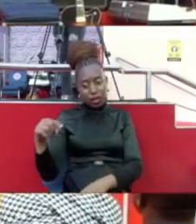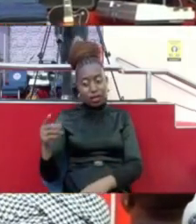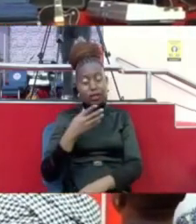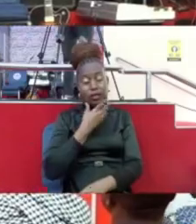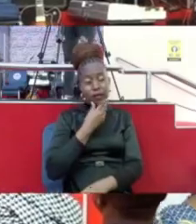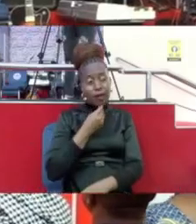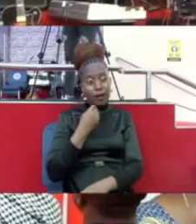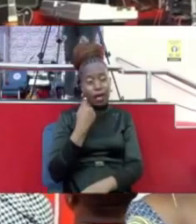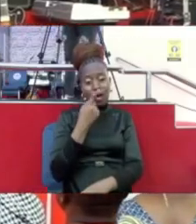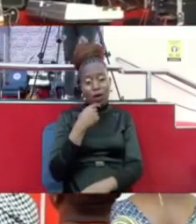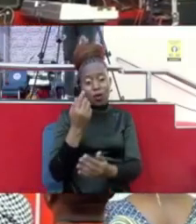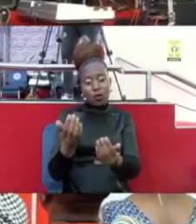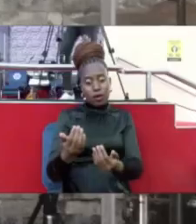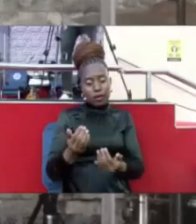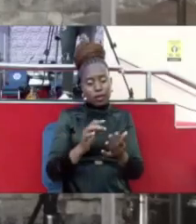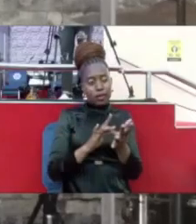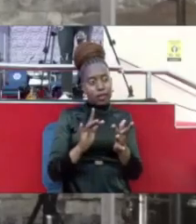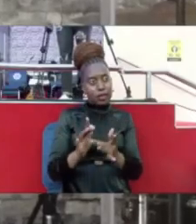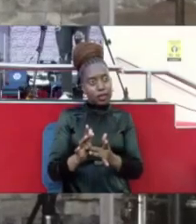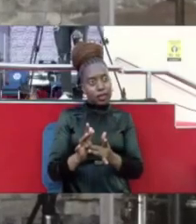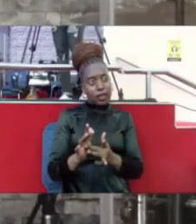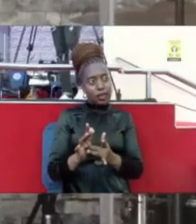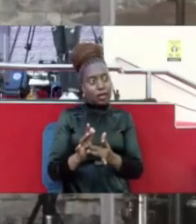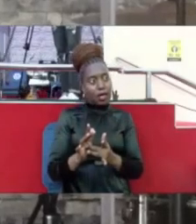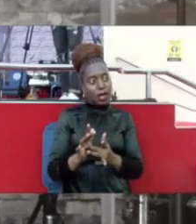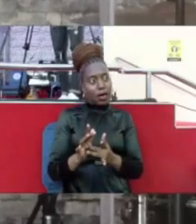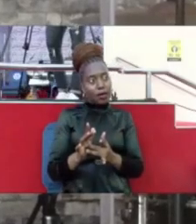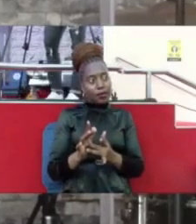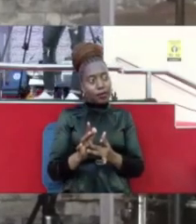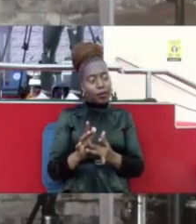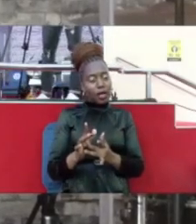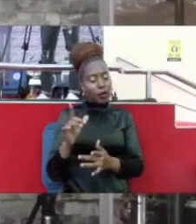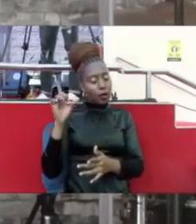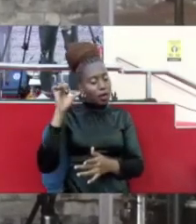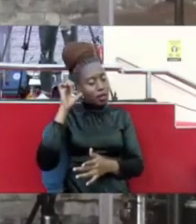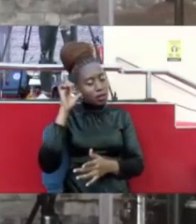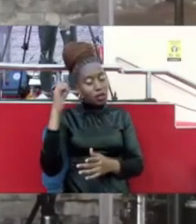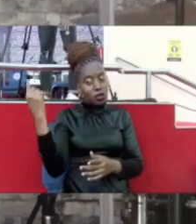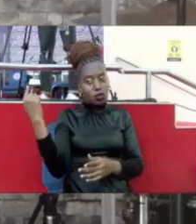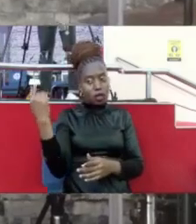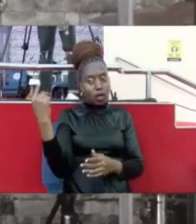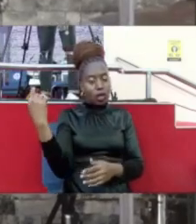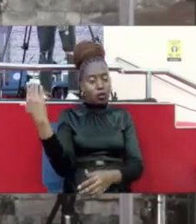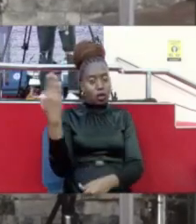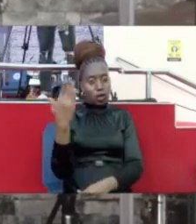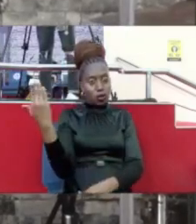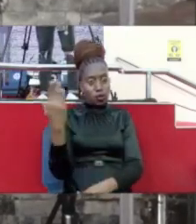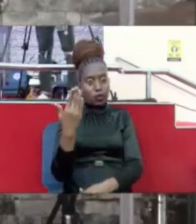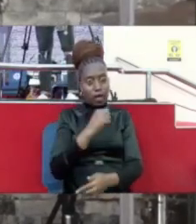needs Jesus. Anayemhitaji Yesu. Will have heard the gospel. Atakuwa amesikia injili. Amen. Amen.